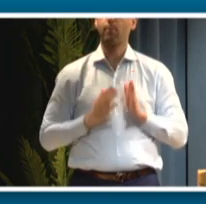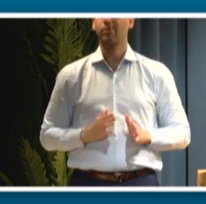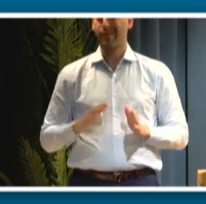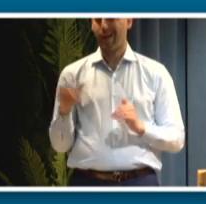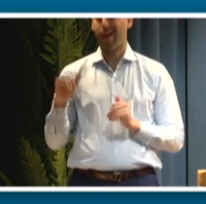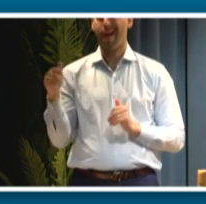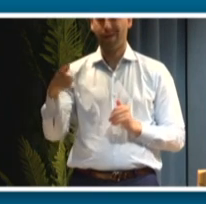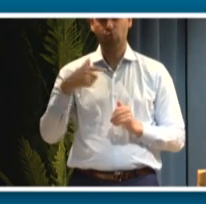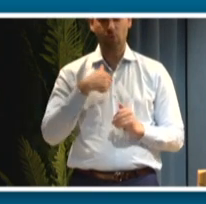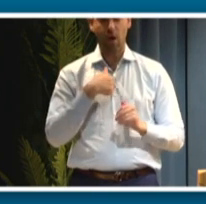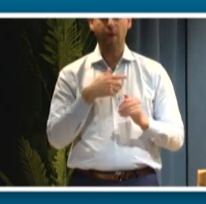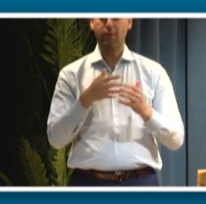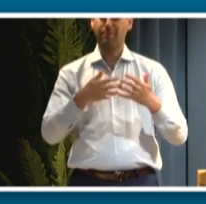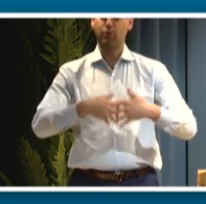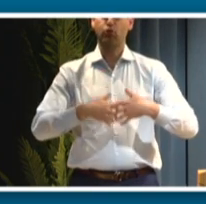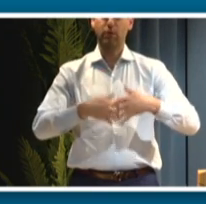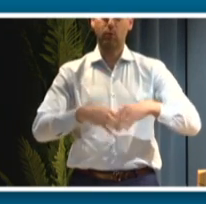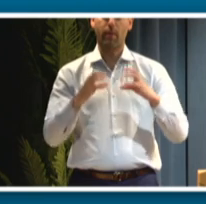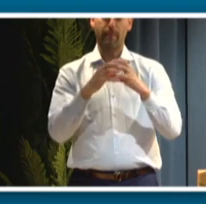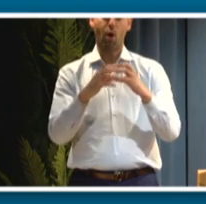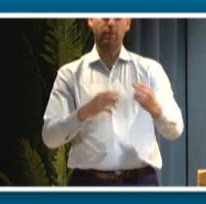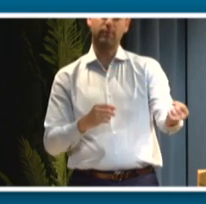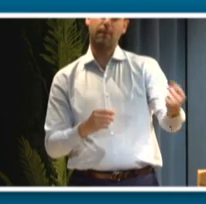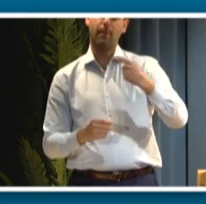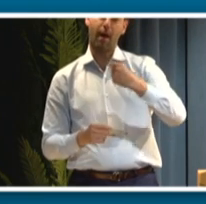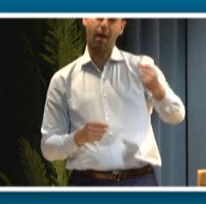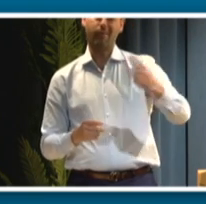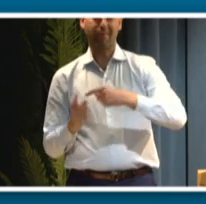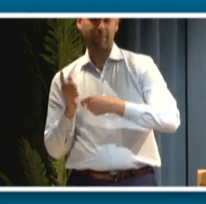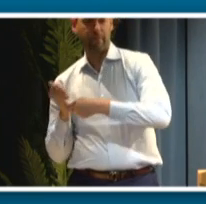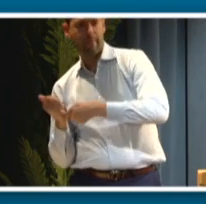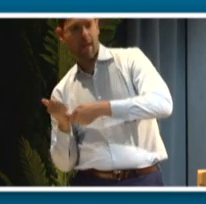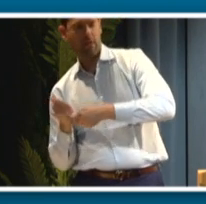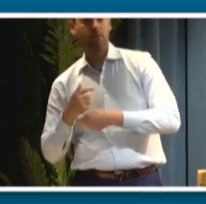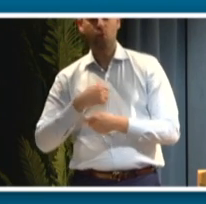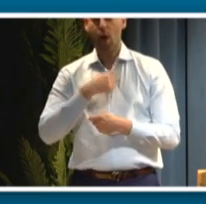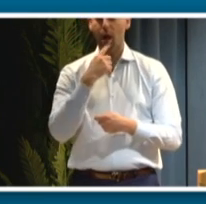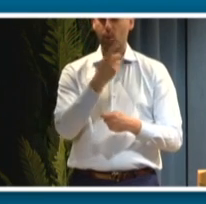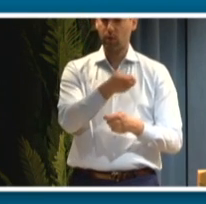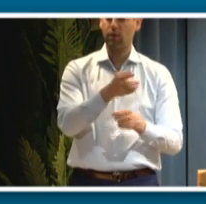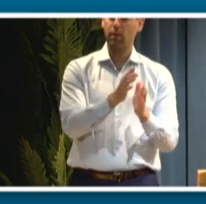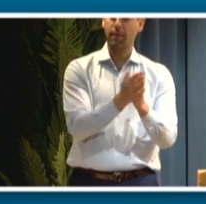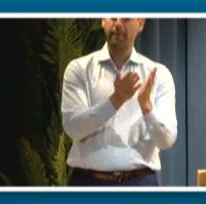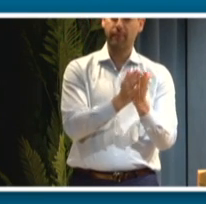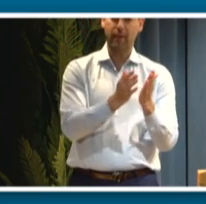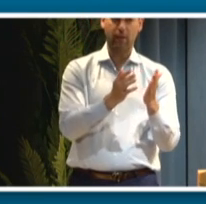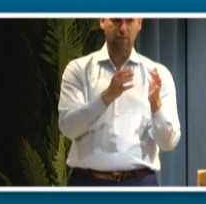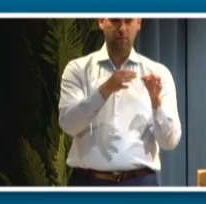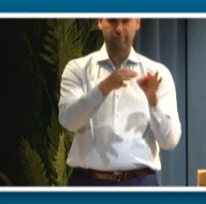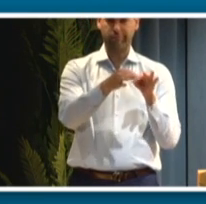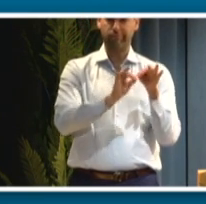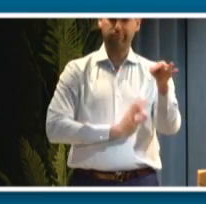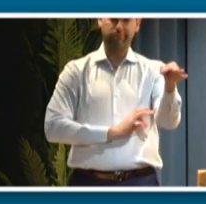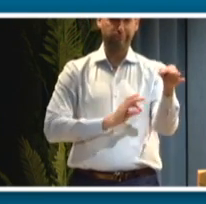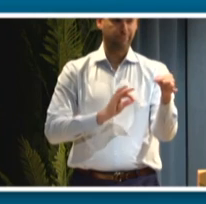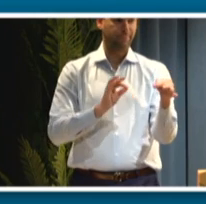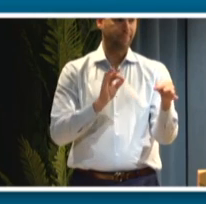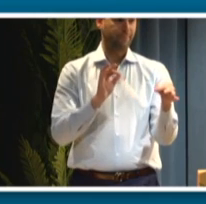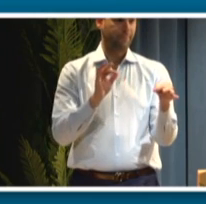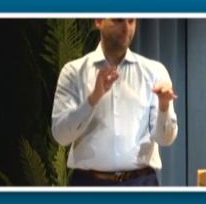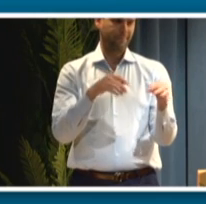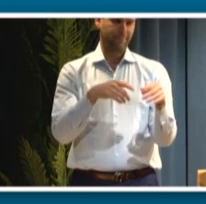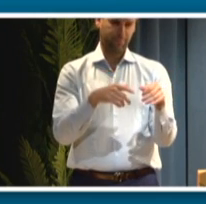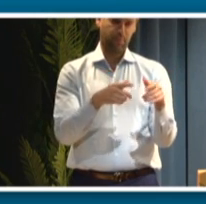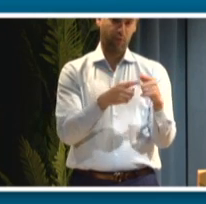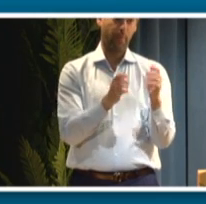machine where the balls come out for the batting practice. And what I would do is I would take the Eyes Are Watching God joints, right? I would take the pages, rip the pages out of the book. I know, I get it. But I rip the